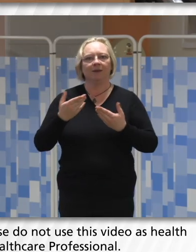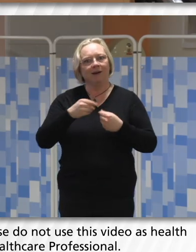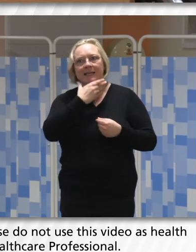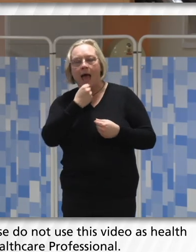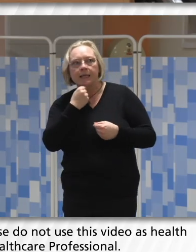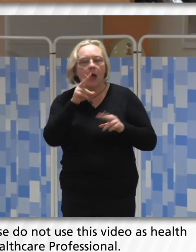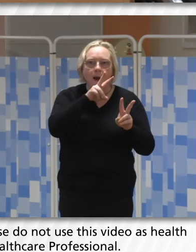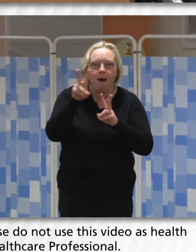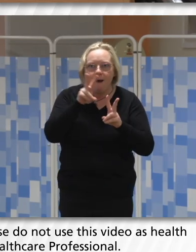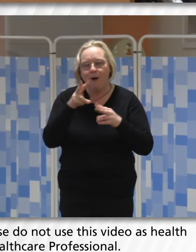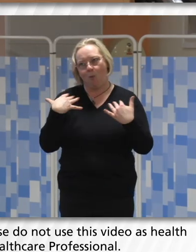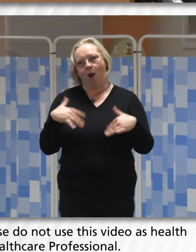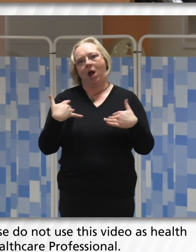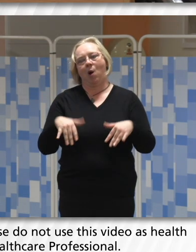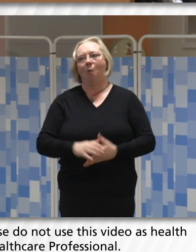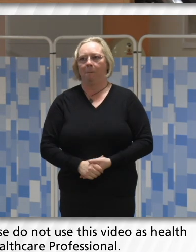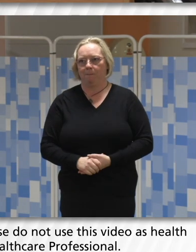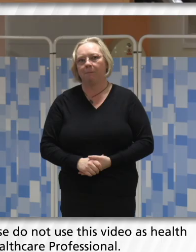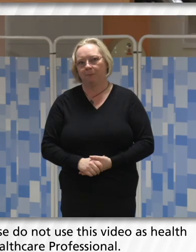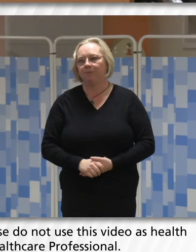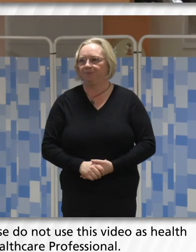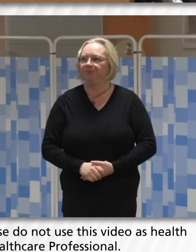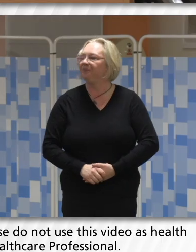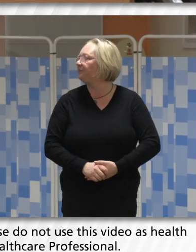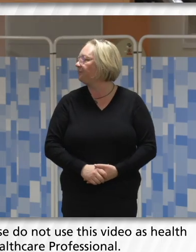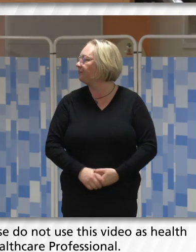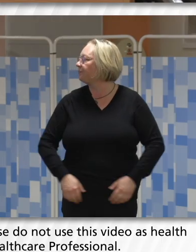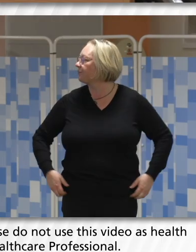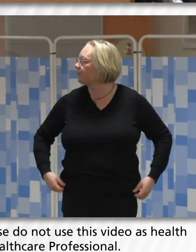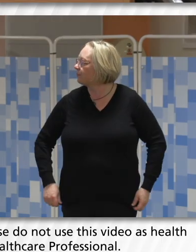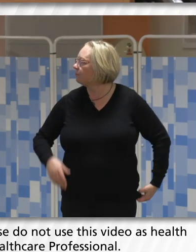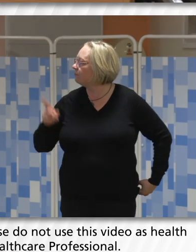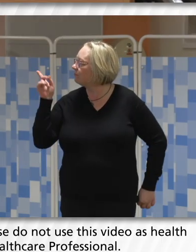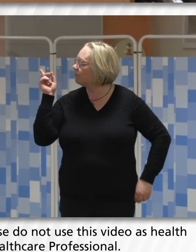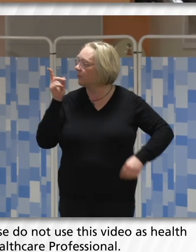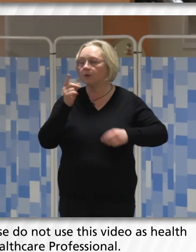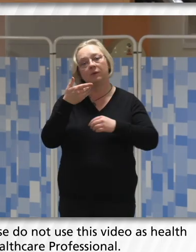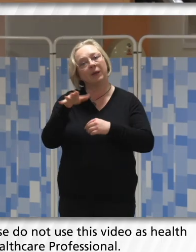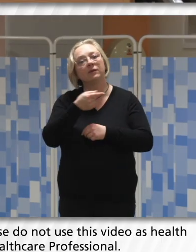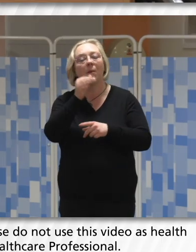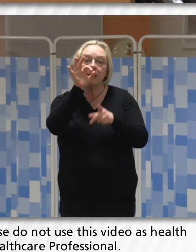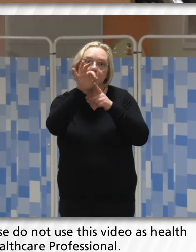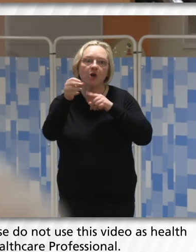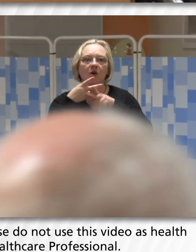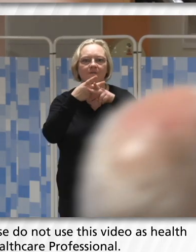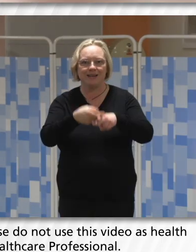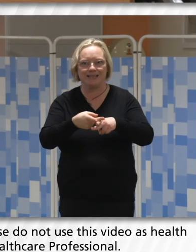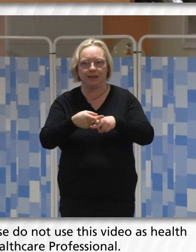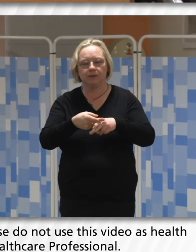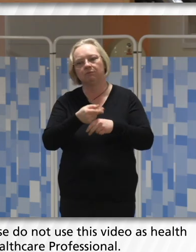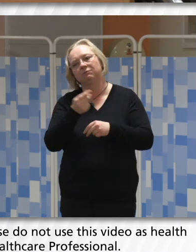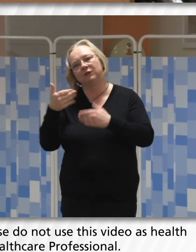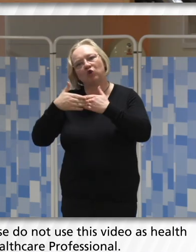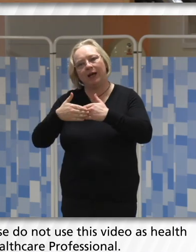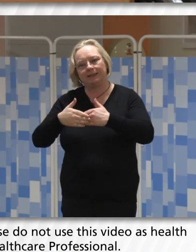Santas really is a sight to behold. We've also had some special visits in the hospital from some of our friends.